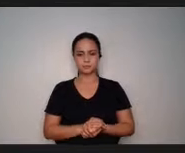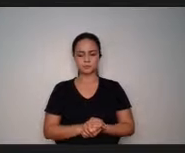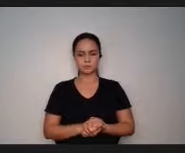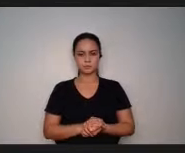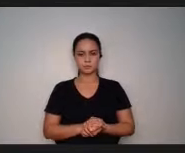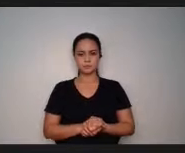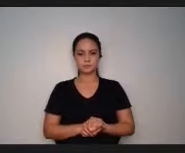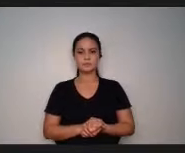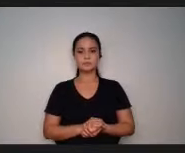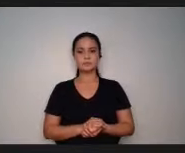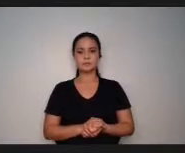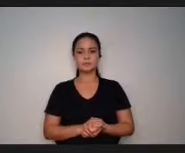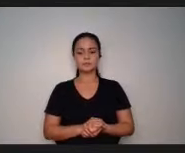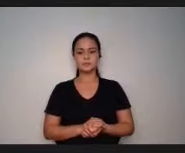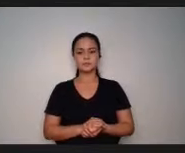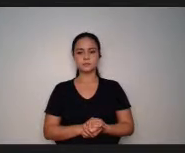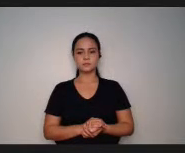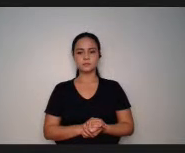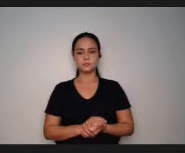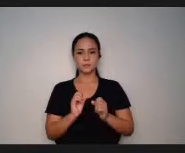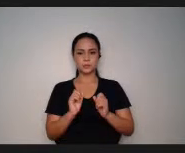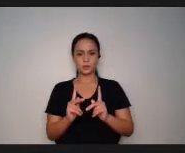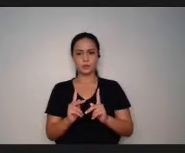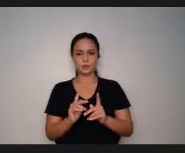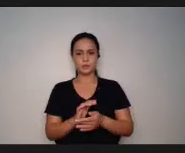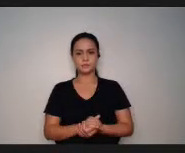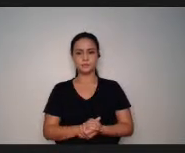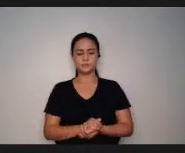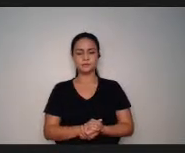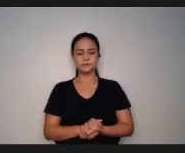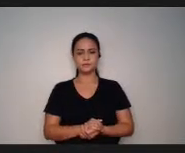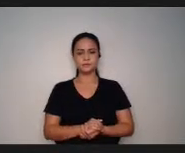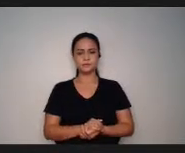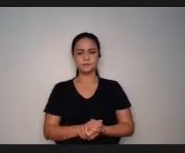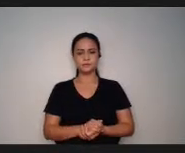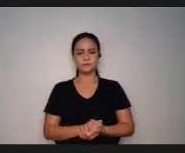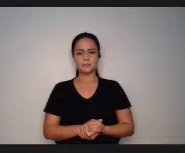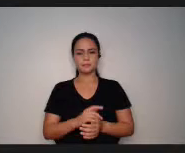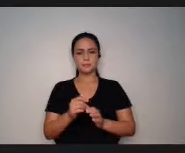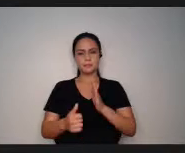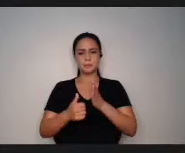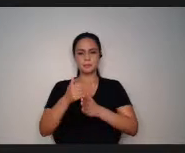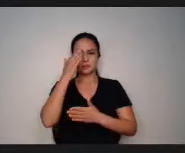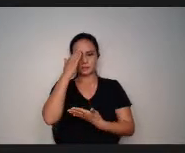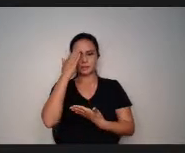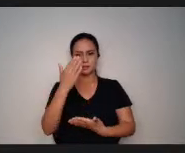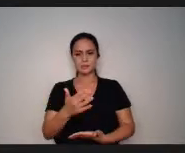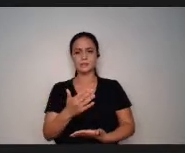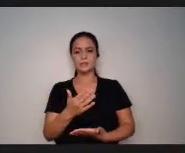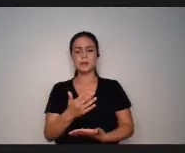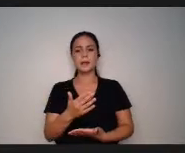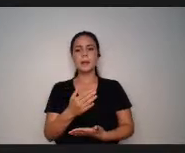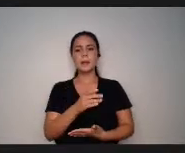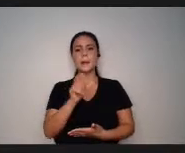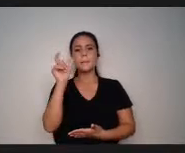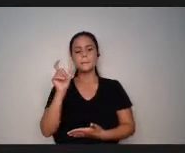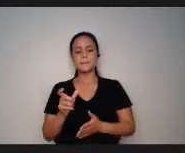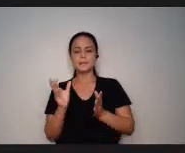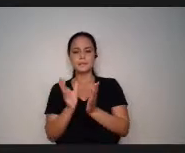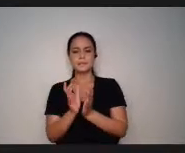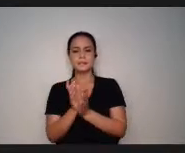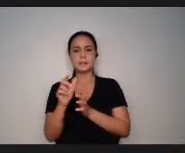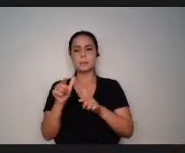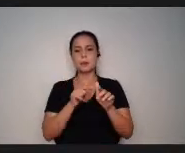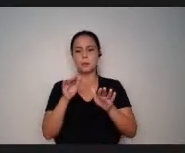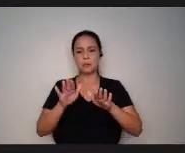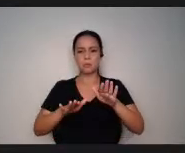here we go. I want to first acknowledge my team, and I do work with my colleagues in various parts